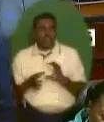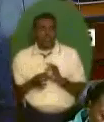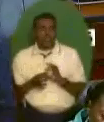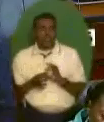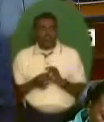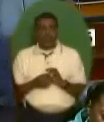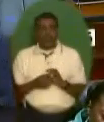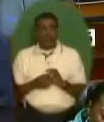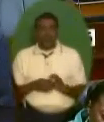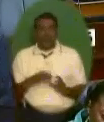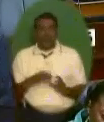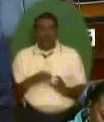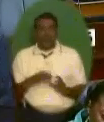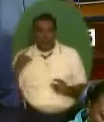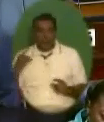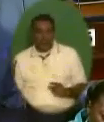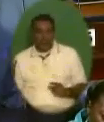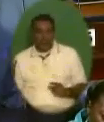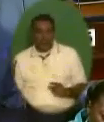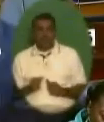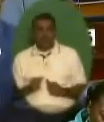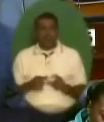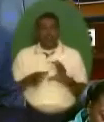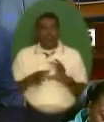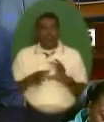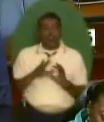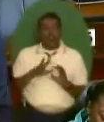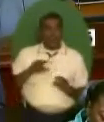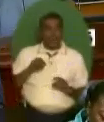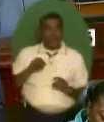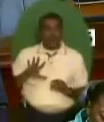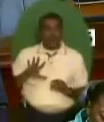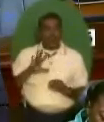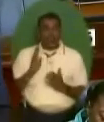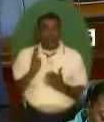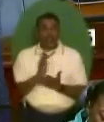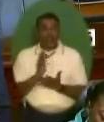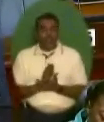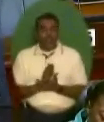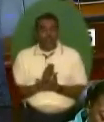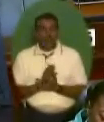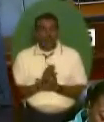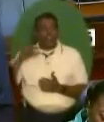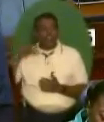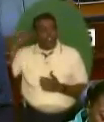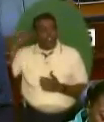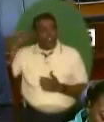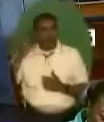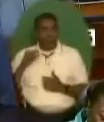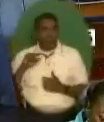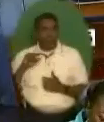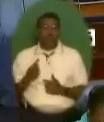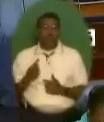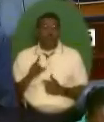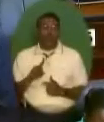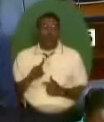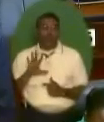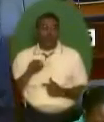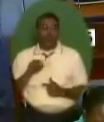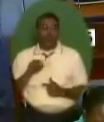scandalously woeful. Of the $3.5 billion allocated, the government was only able to utilize about